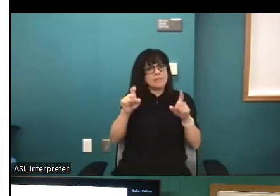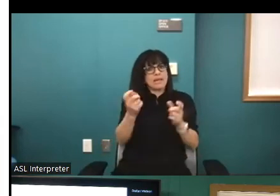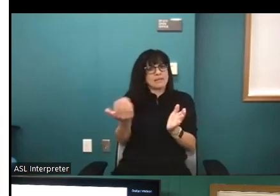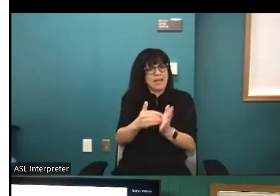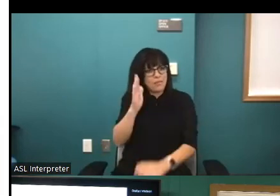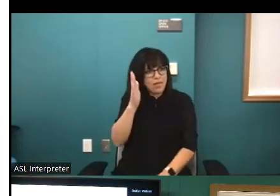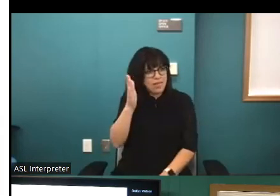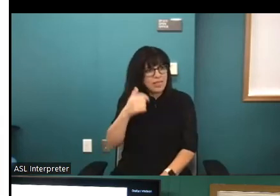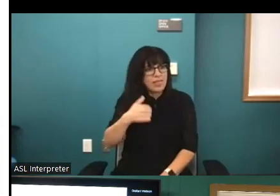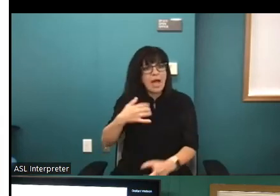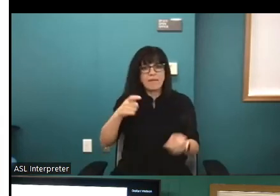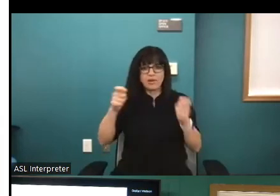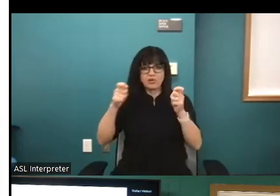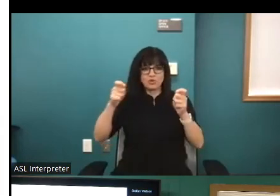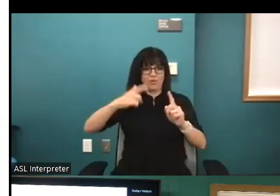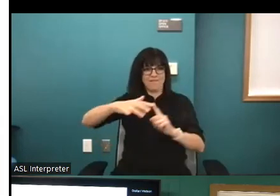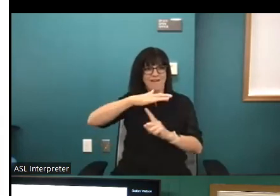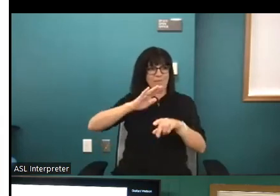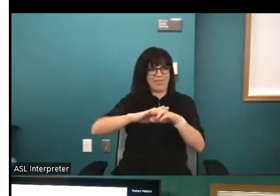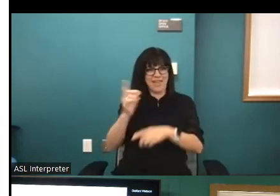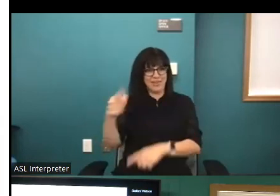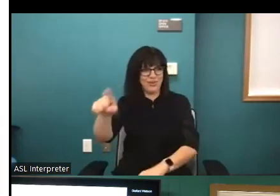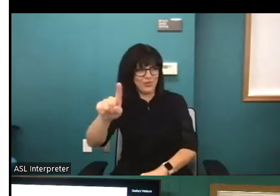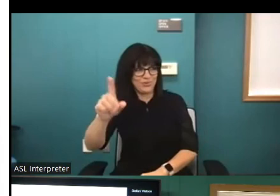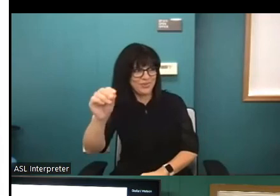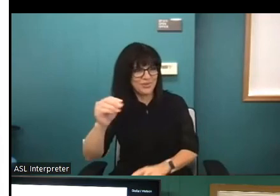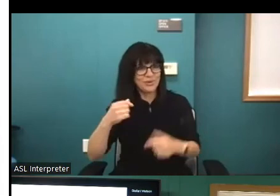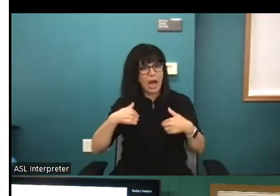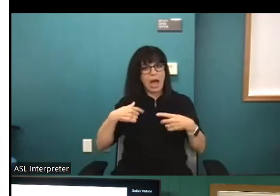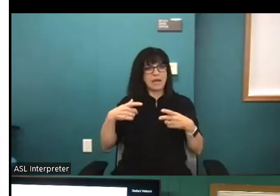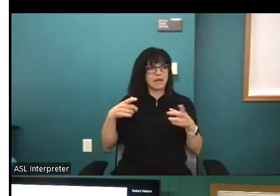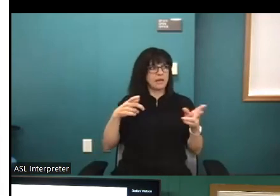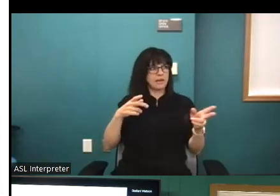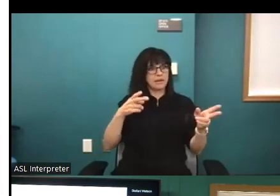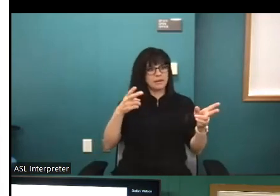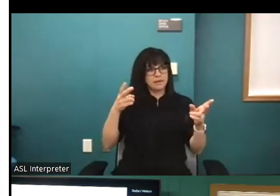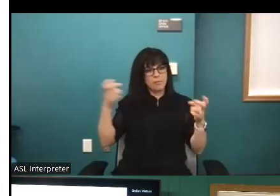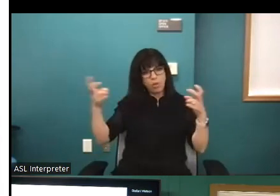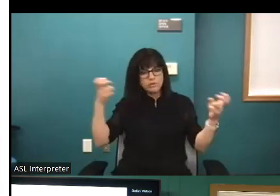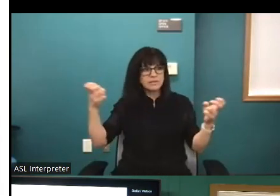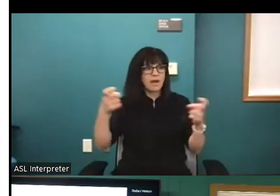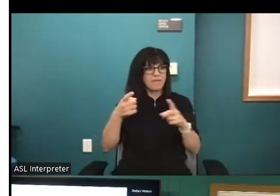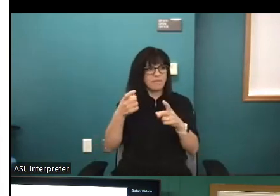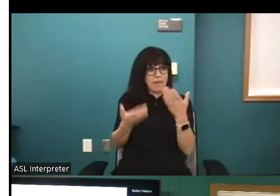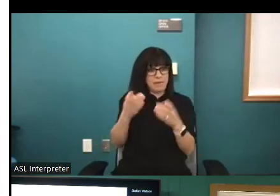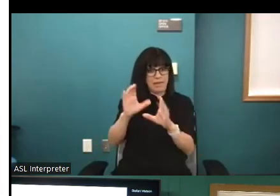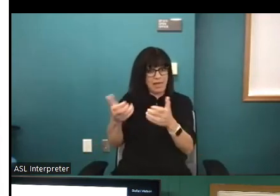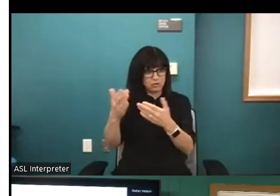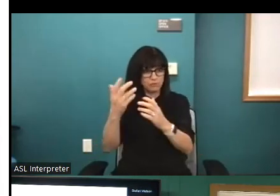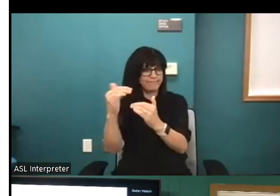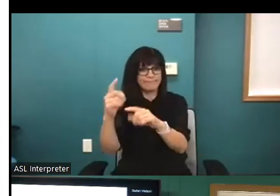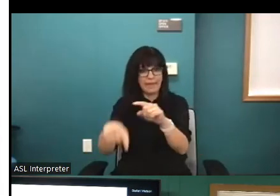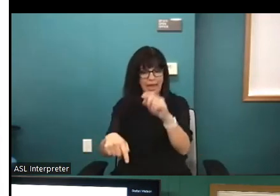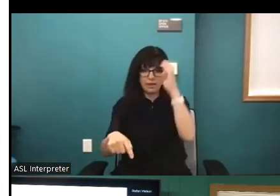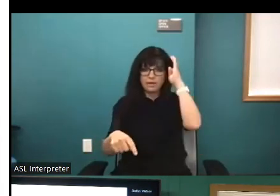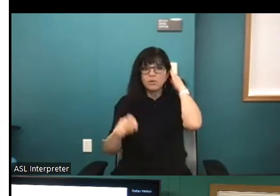I have a lot more of a controlled environment than you guys do. And I can pull stuff out that maybe you can't in the classroom. You can